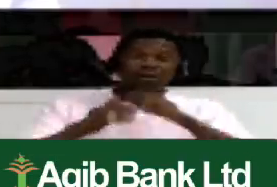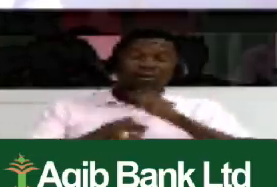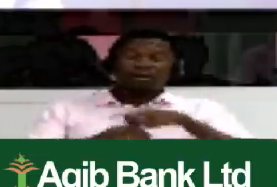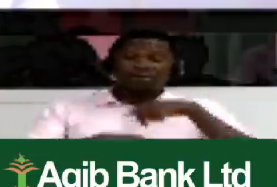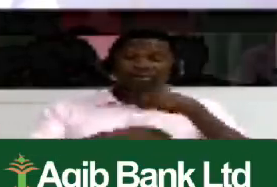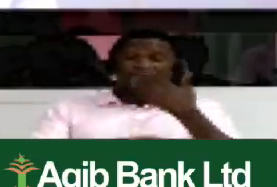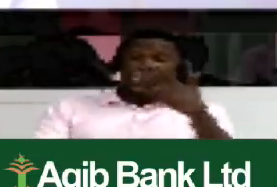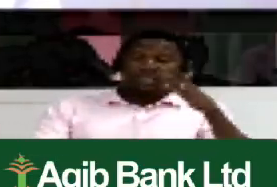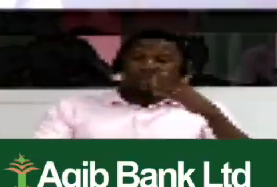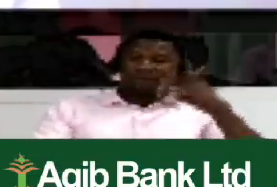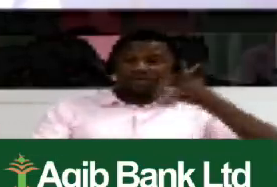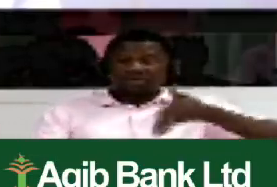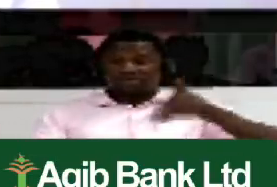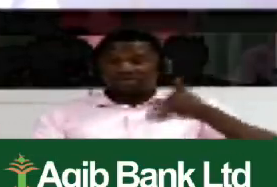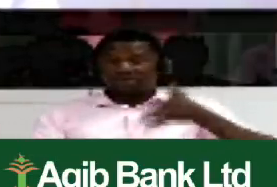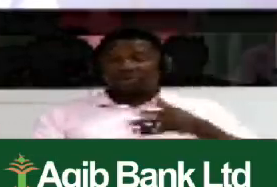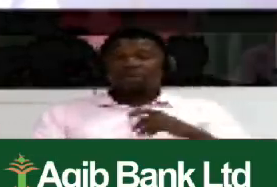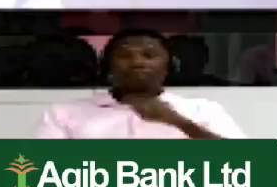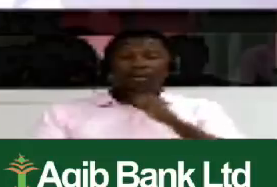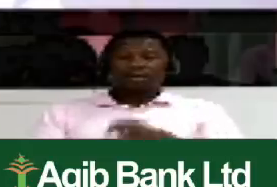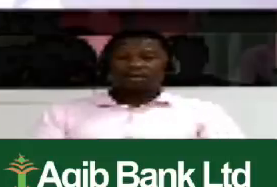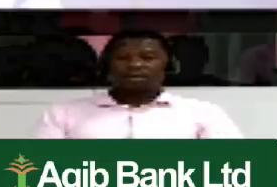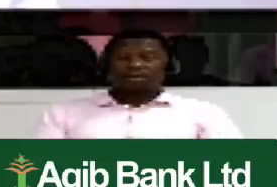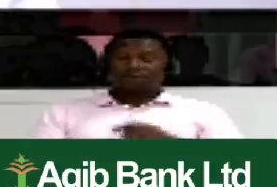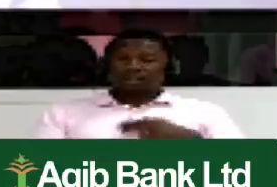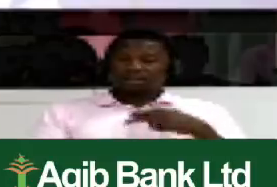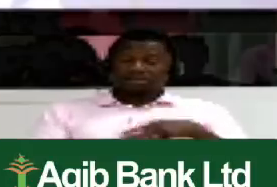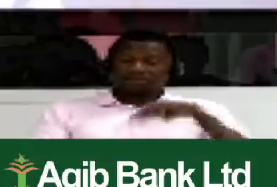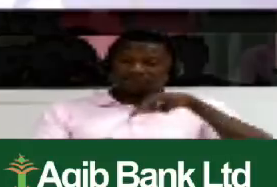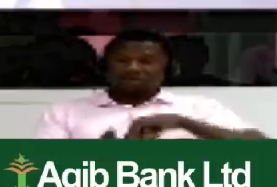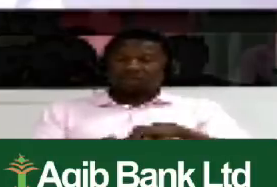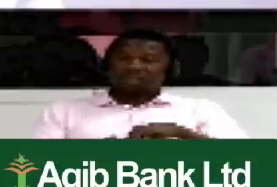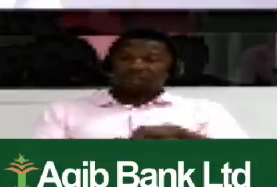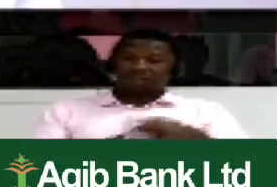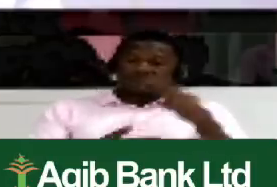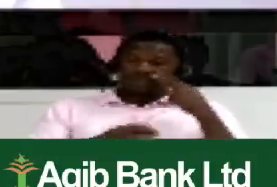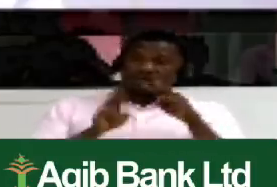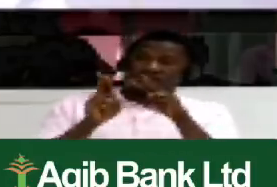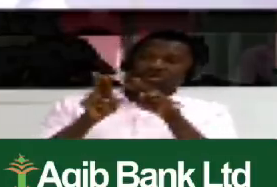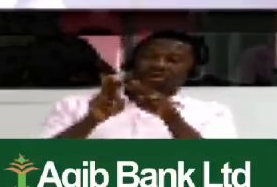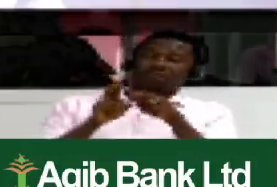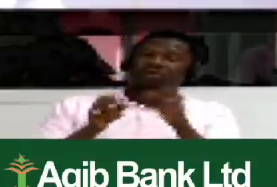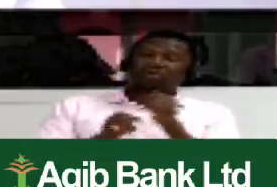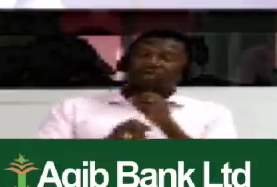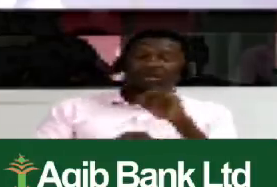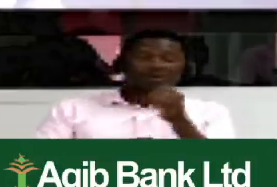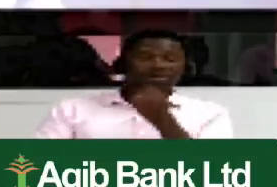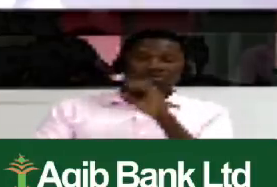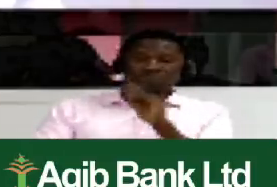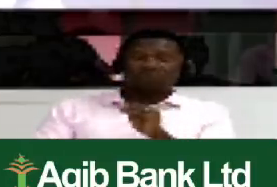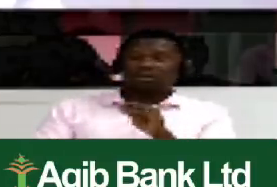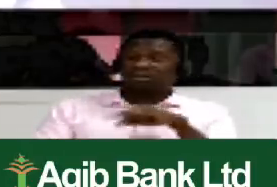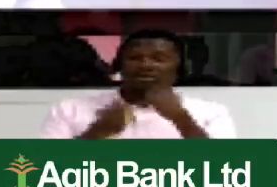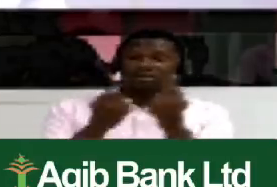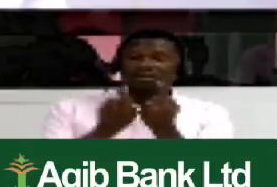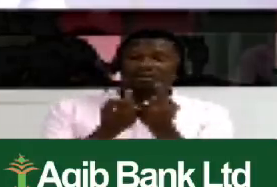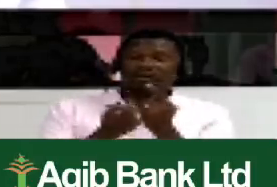They came down, they were just standing looking at them because they can't do anything. They can't do anything. I'm not saying I've never